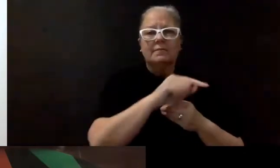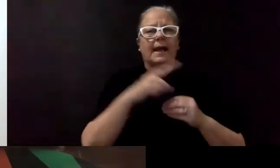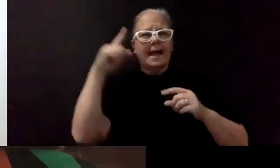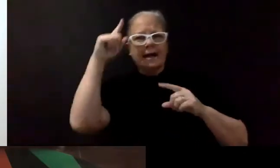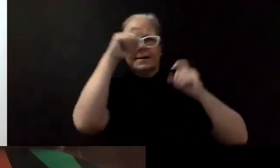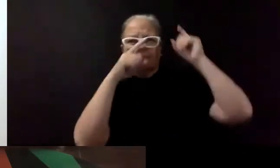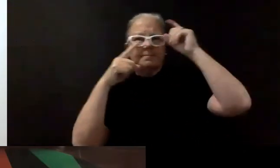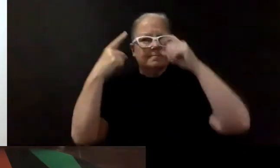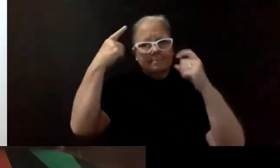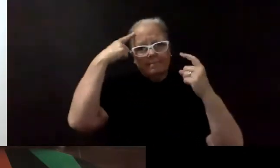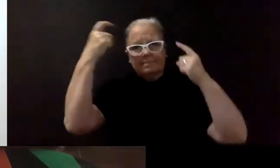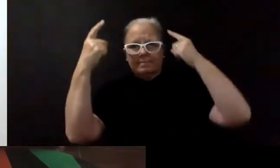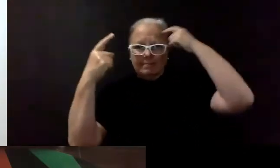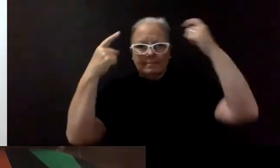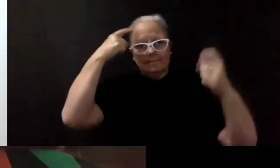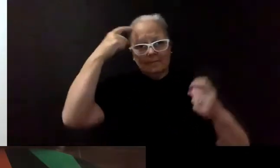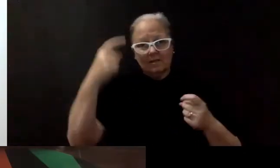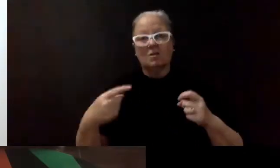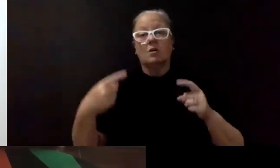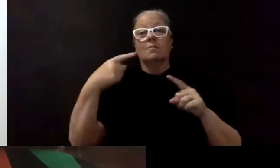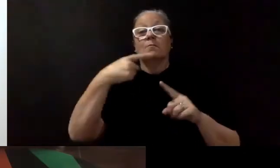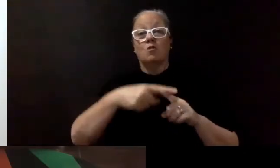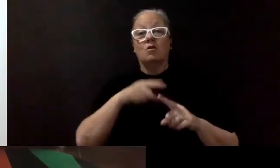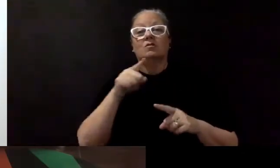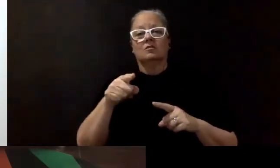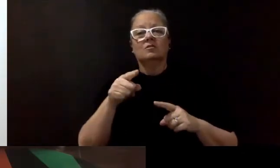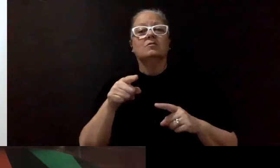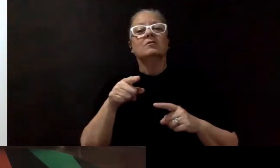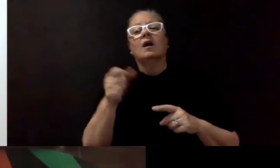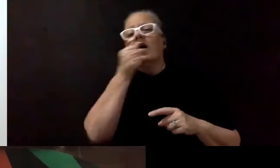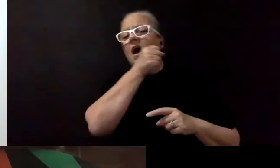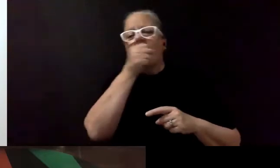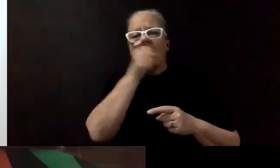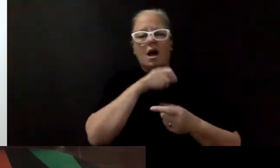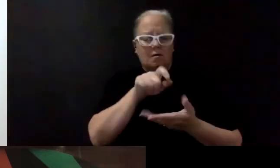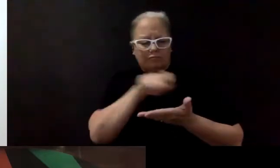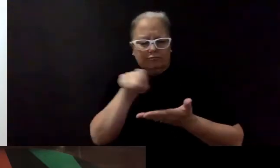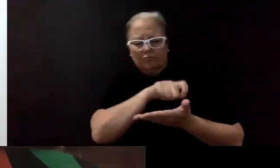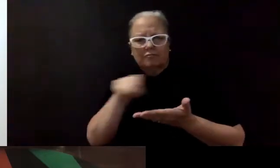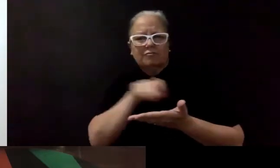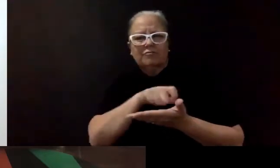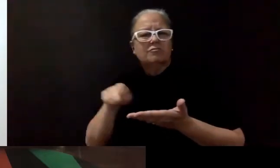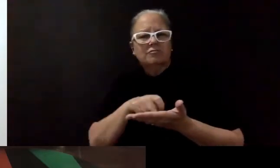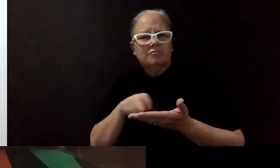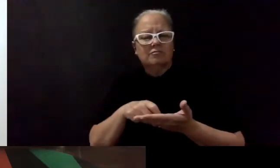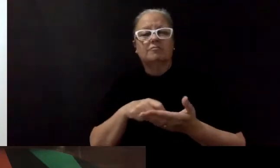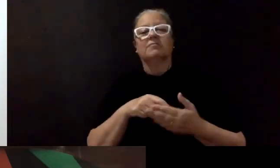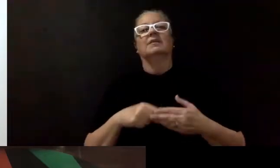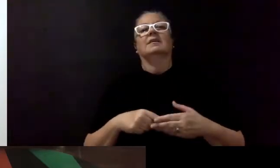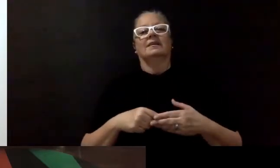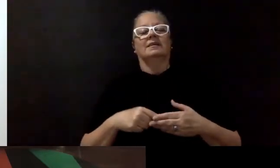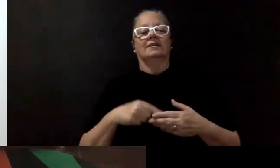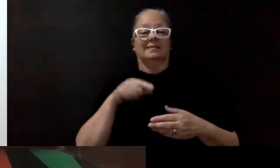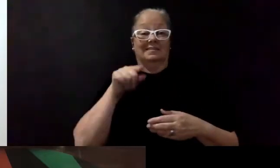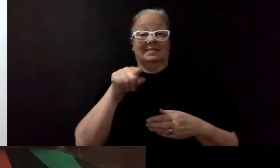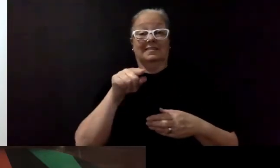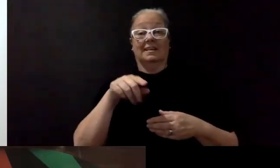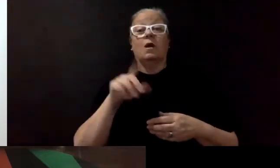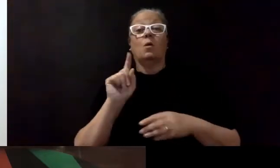including the songwriting competition Play It Strange and Auckland City of